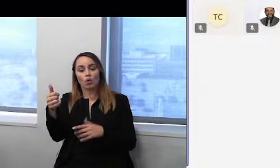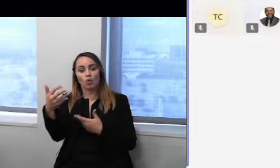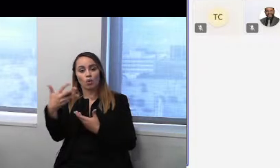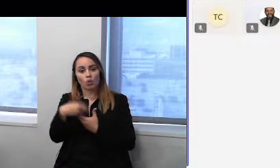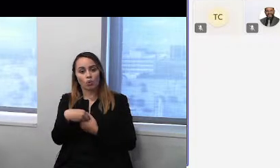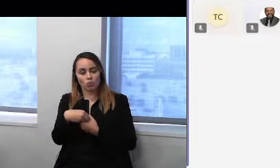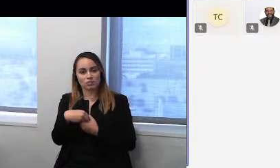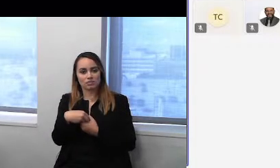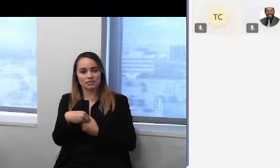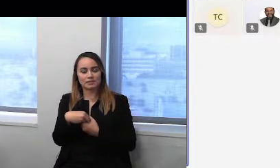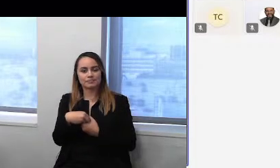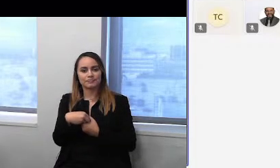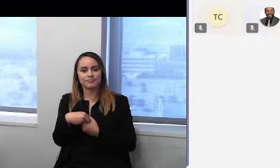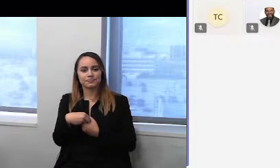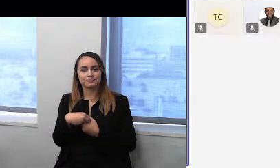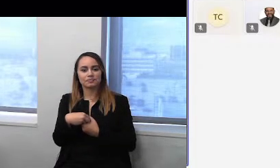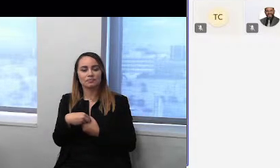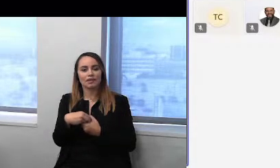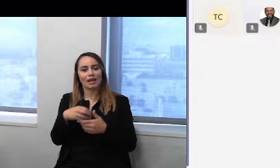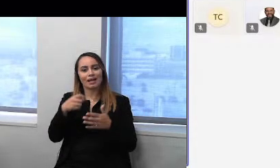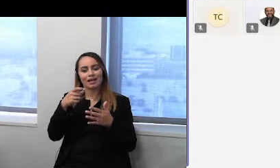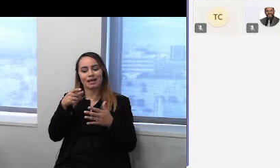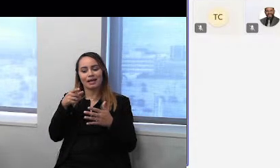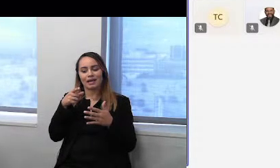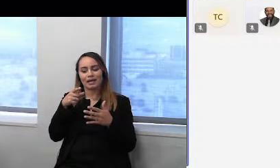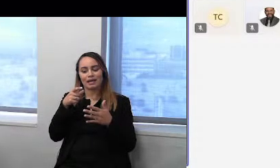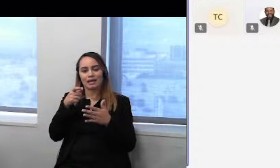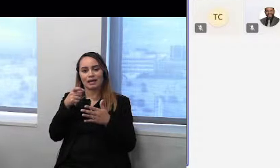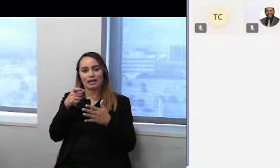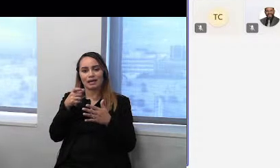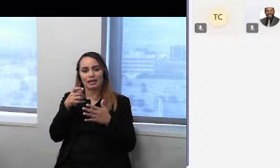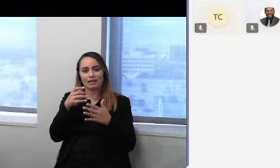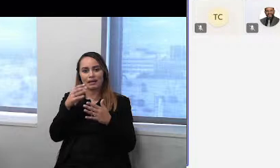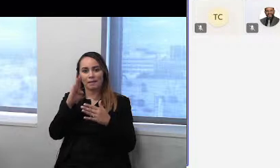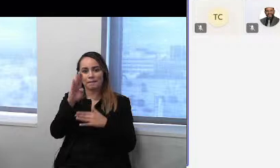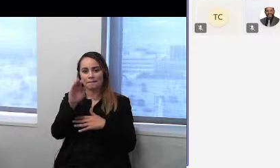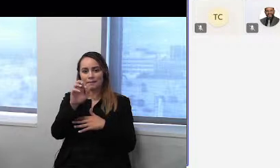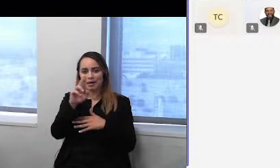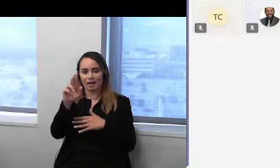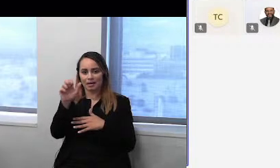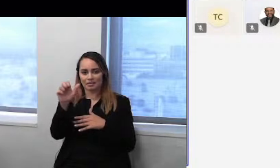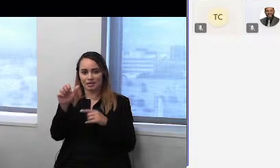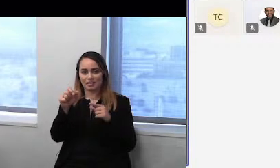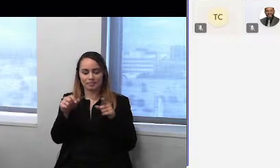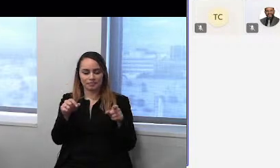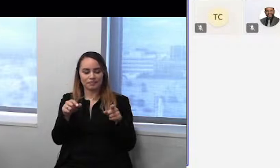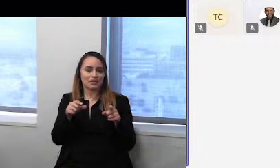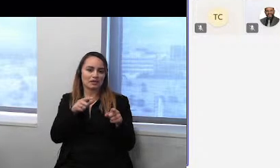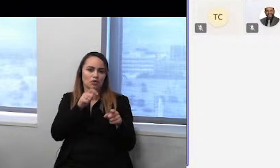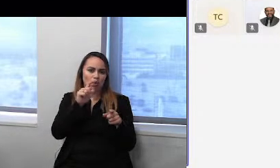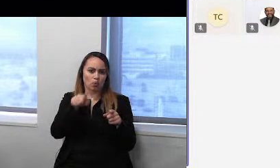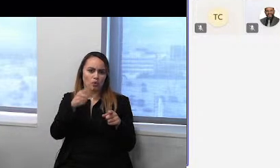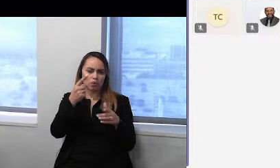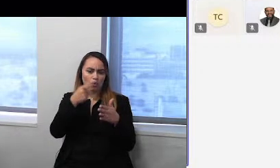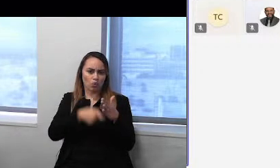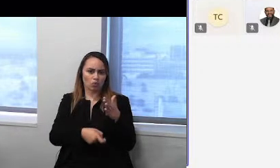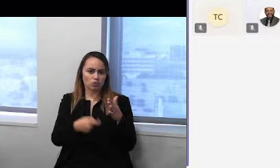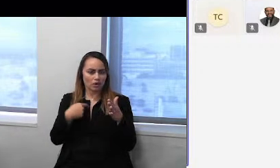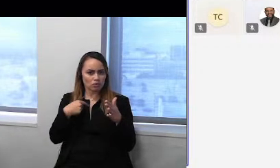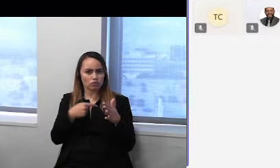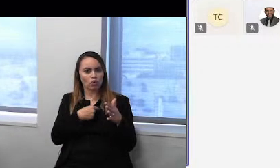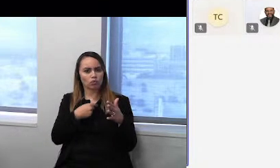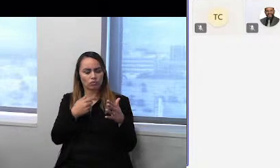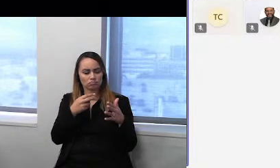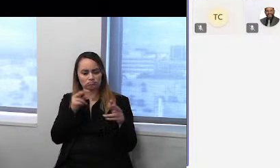it all depends, right? This is not the only cost that you account for a project, so I can't tell you whether one or the other it is right now.